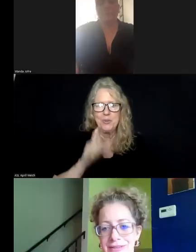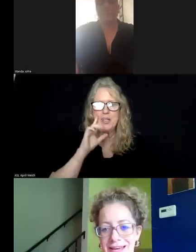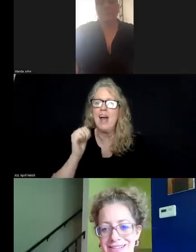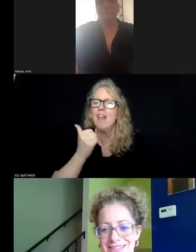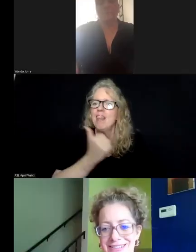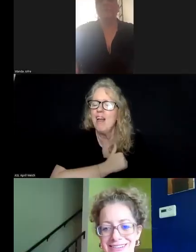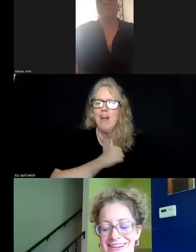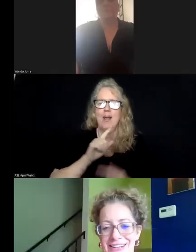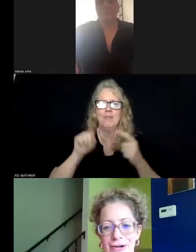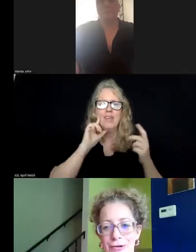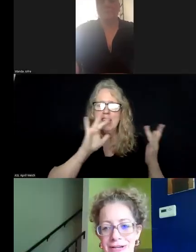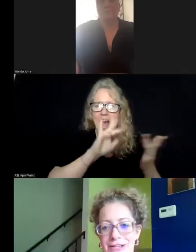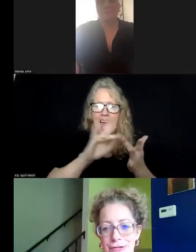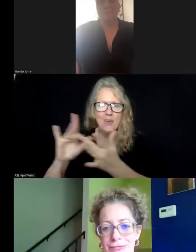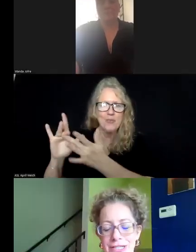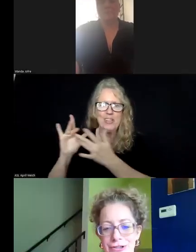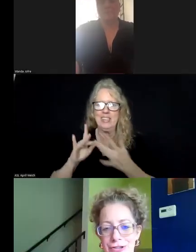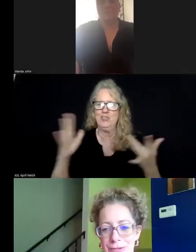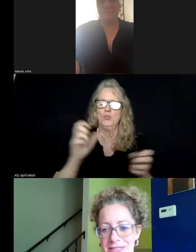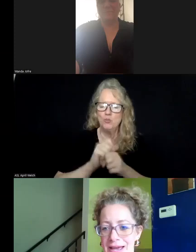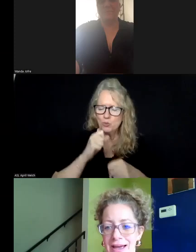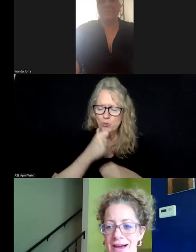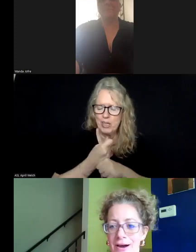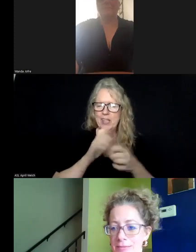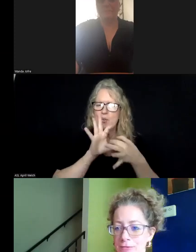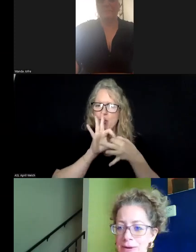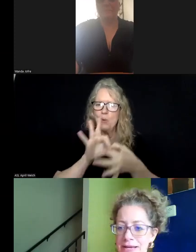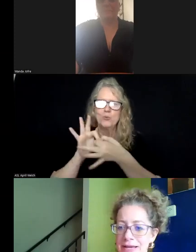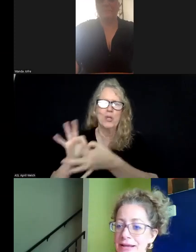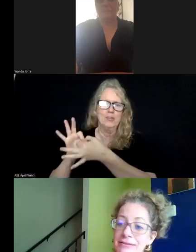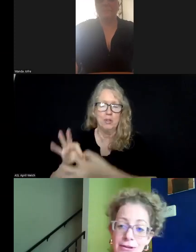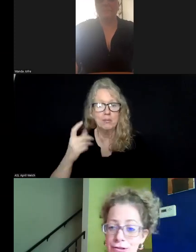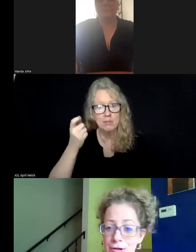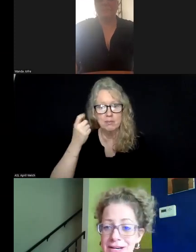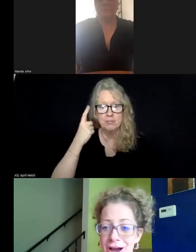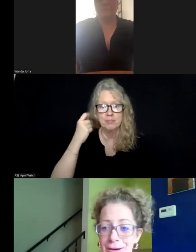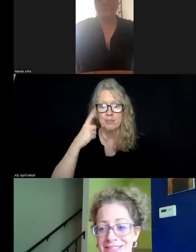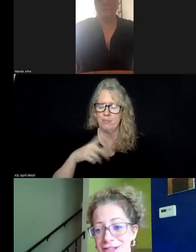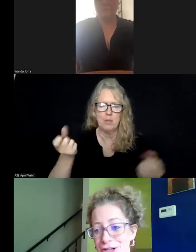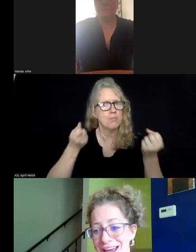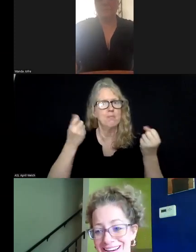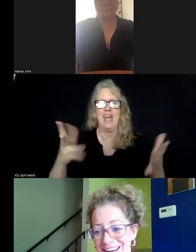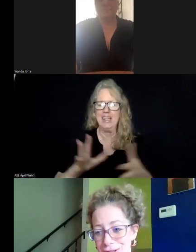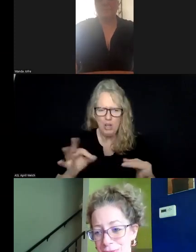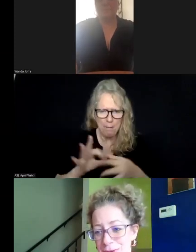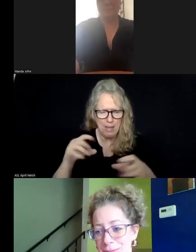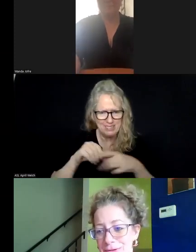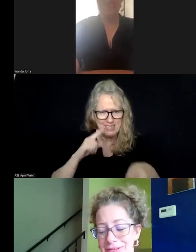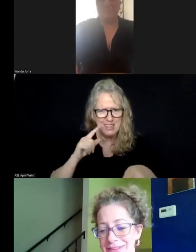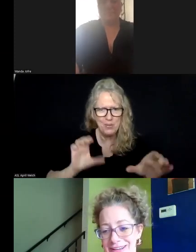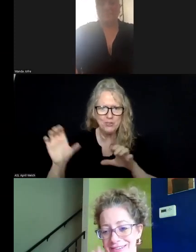outreach that is, and creating those relationships. If we can, and there are so many comments in the chat, I just